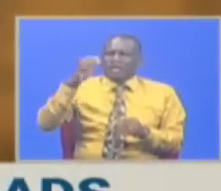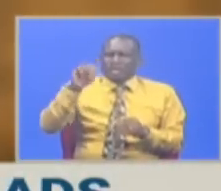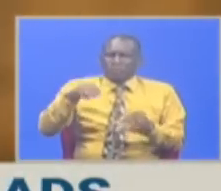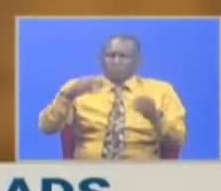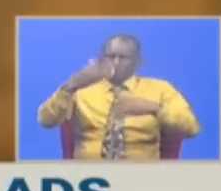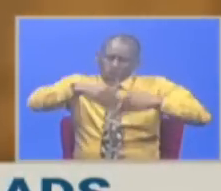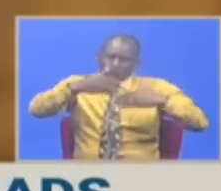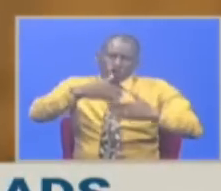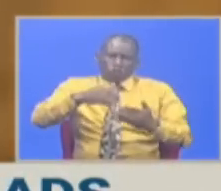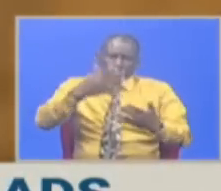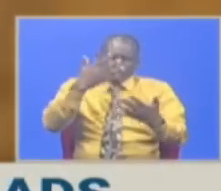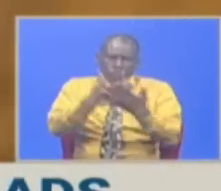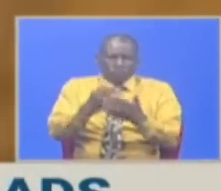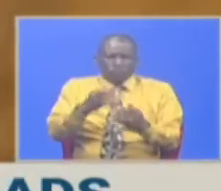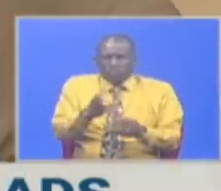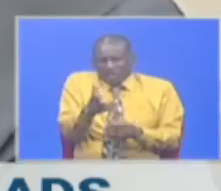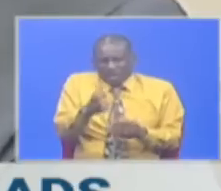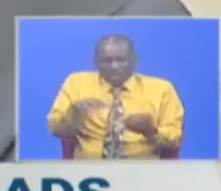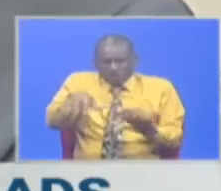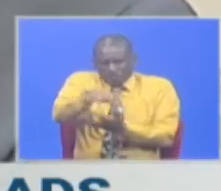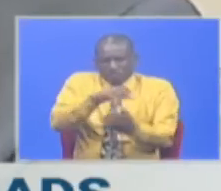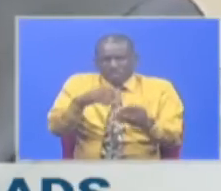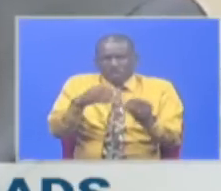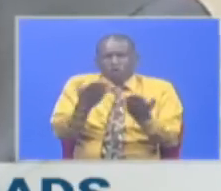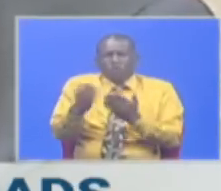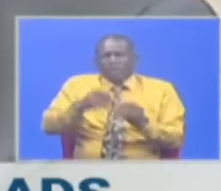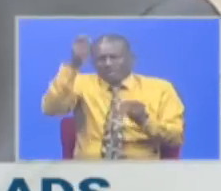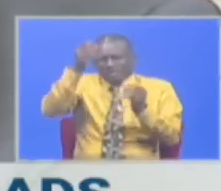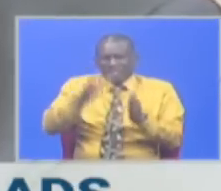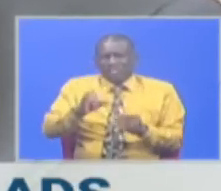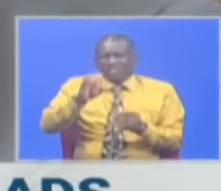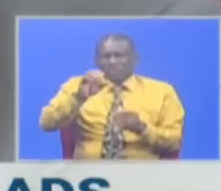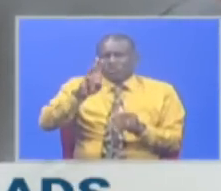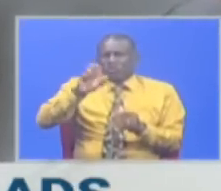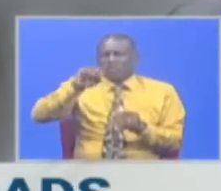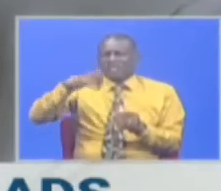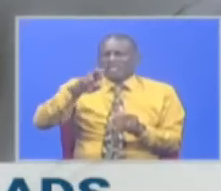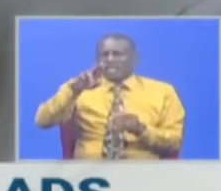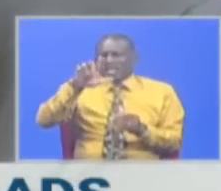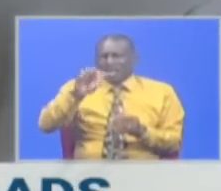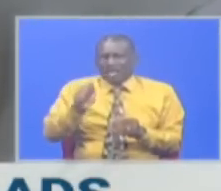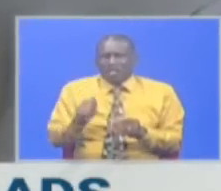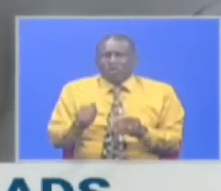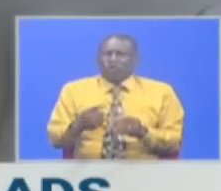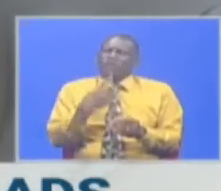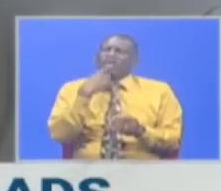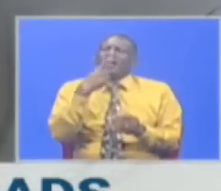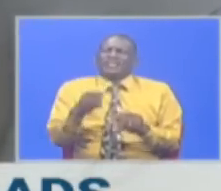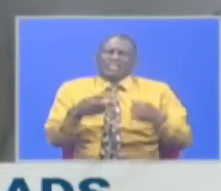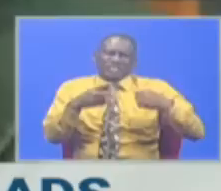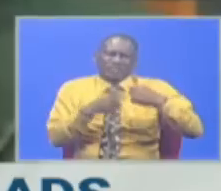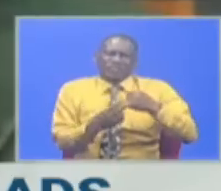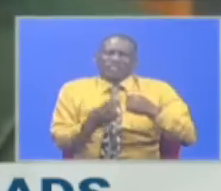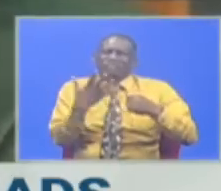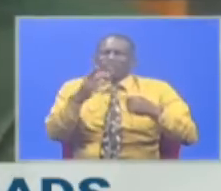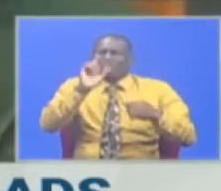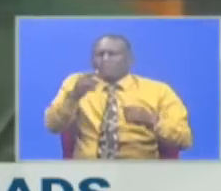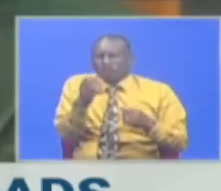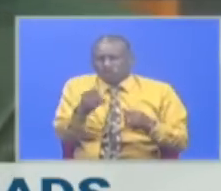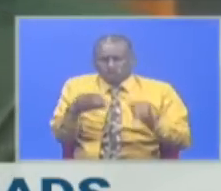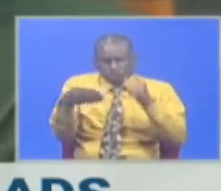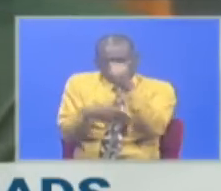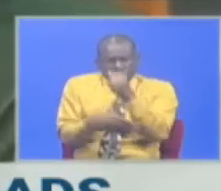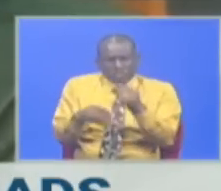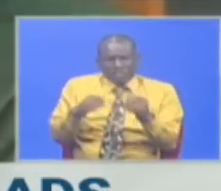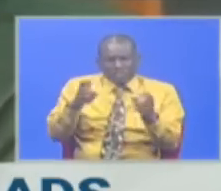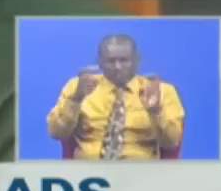alleged gun drama, while Justice Smokin Wanjala has had to respond to a 75 million shilling bribery claim. So has Lady